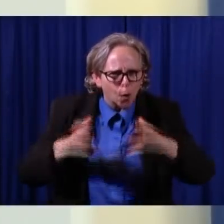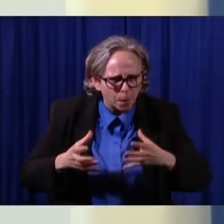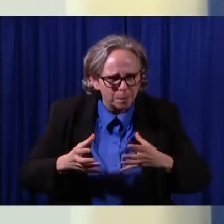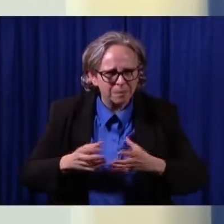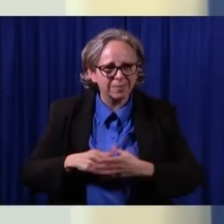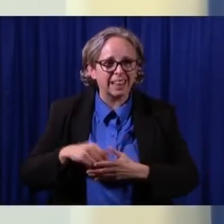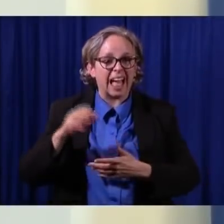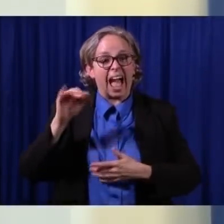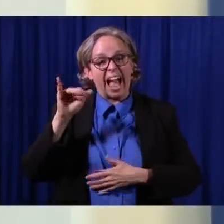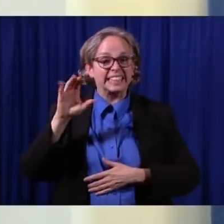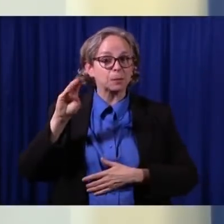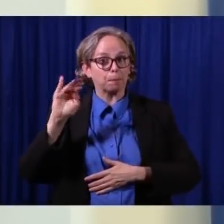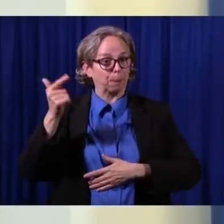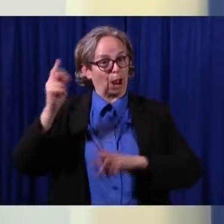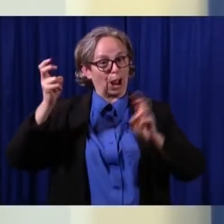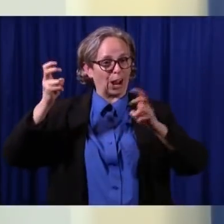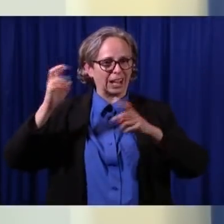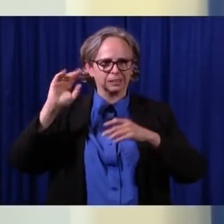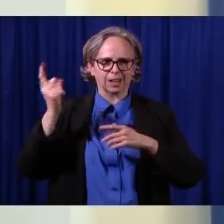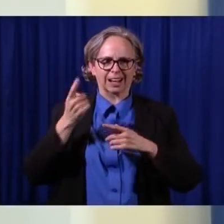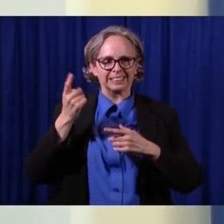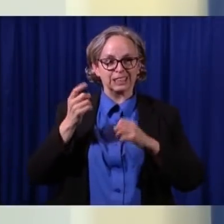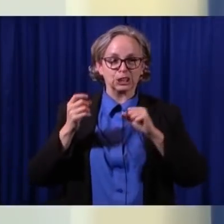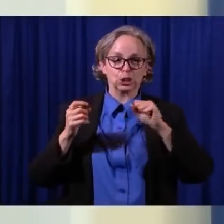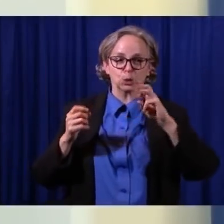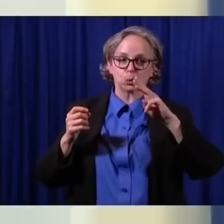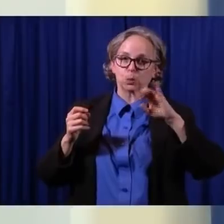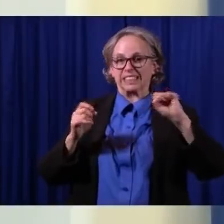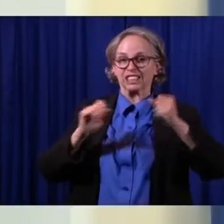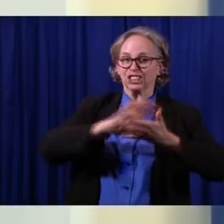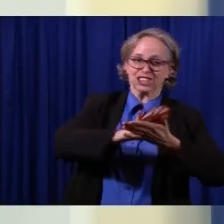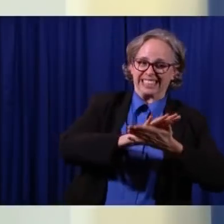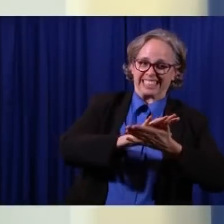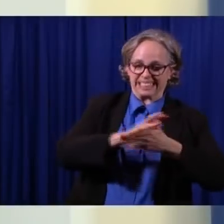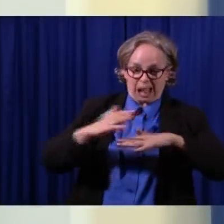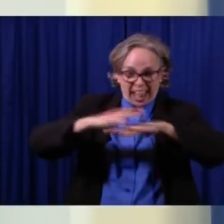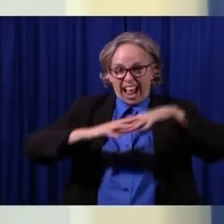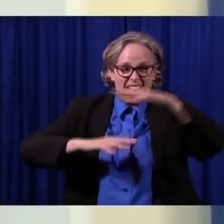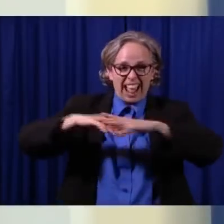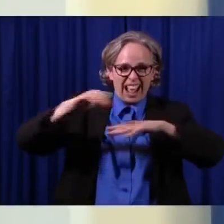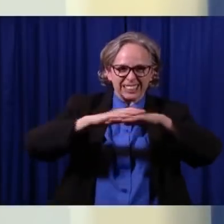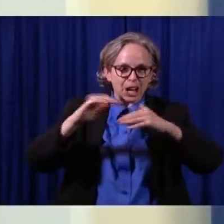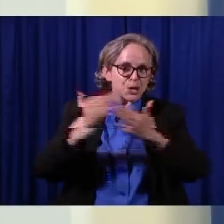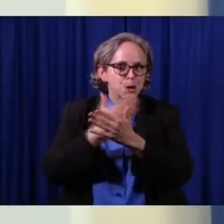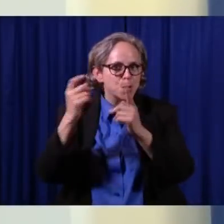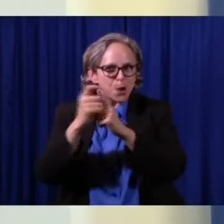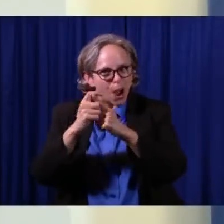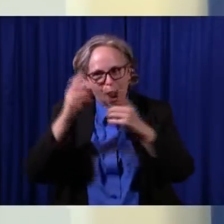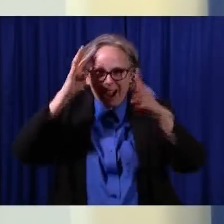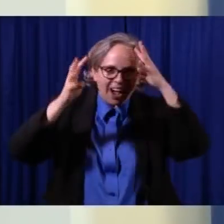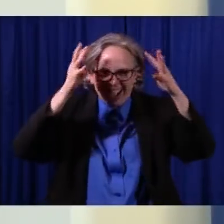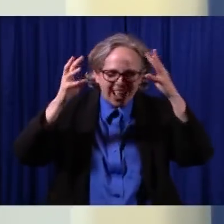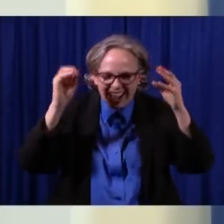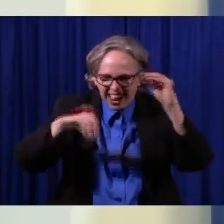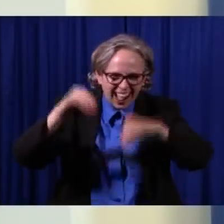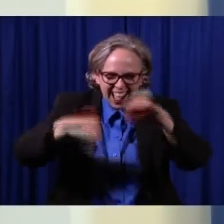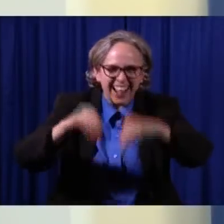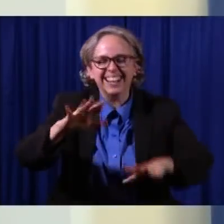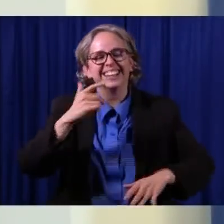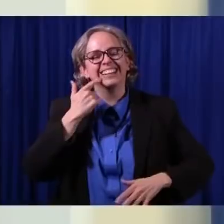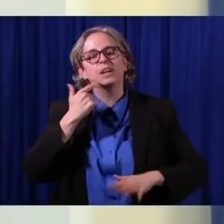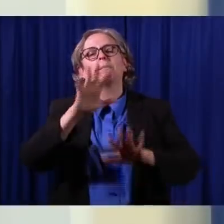and lexicon and new vocabulary that we've all created together. But